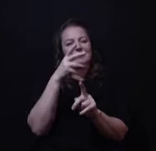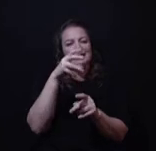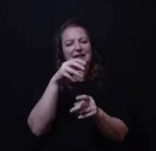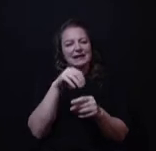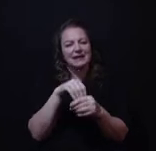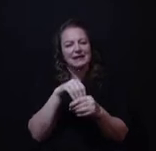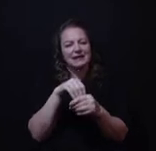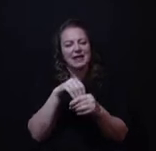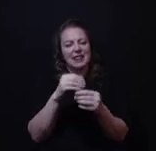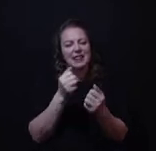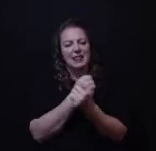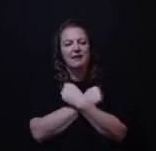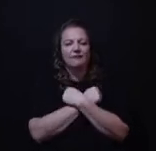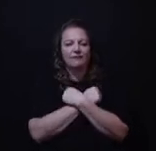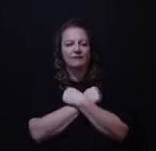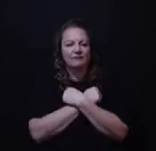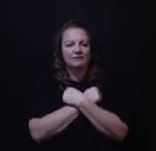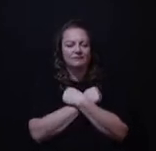love.